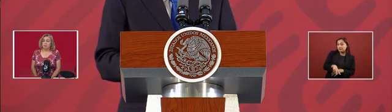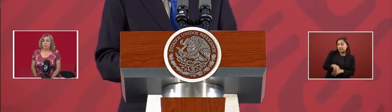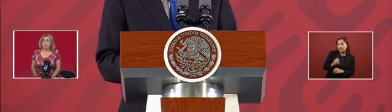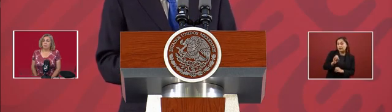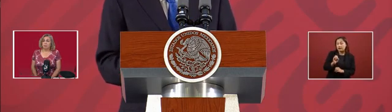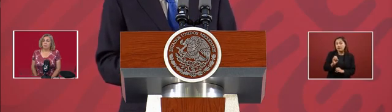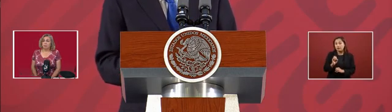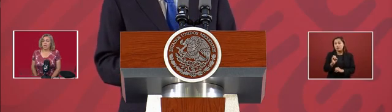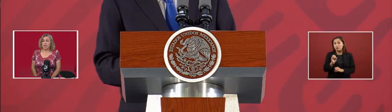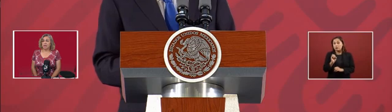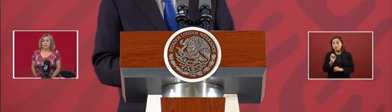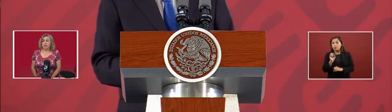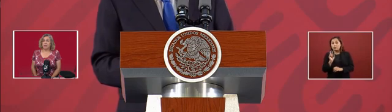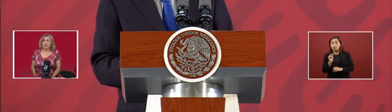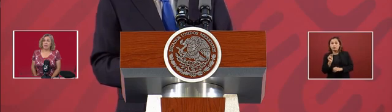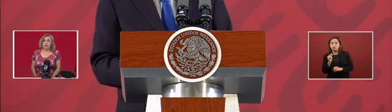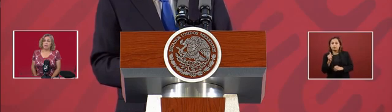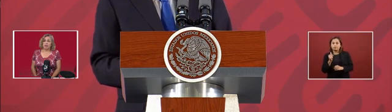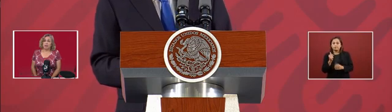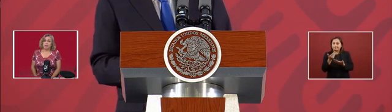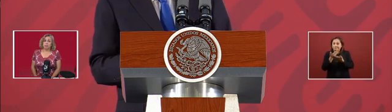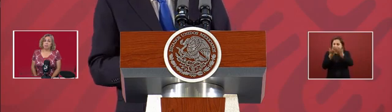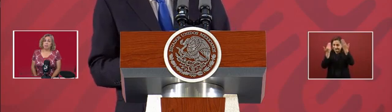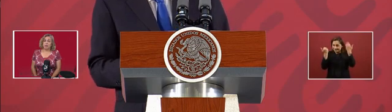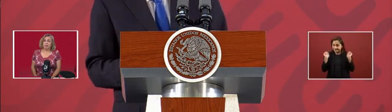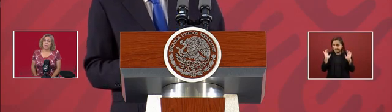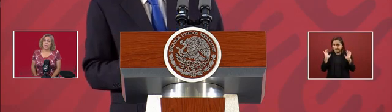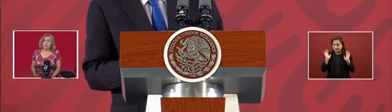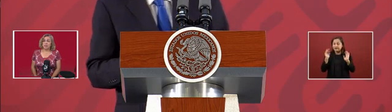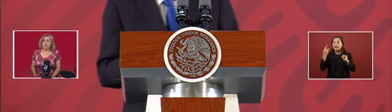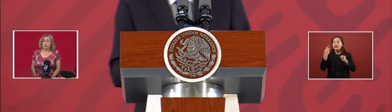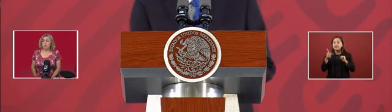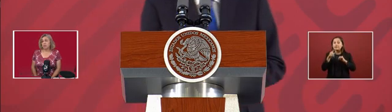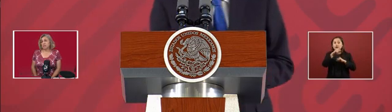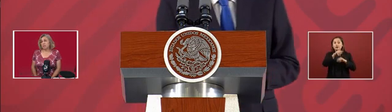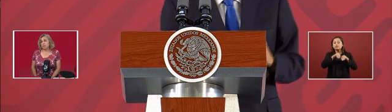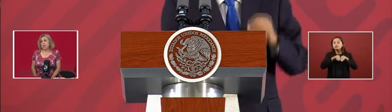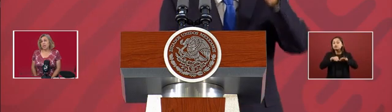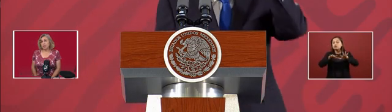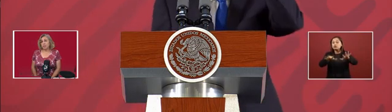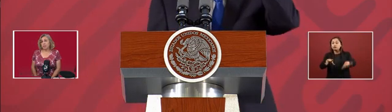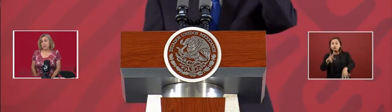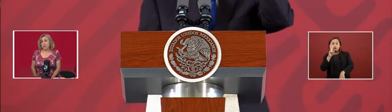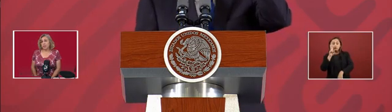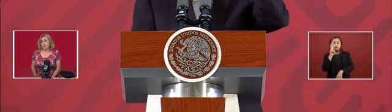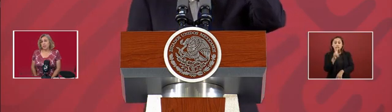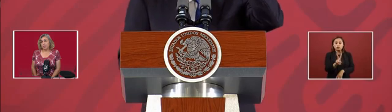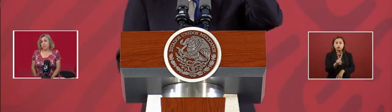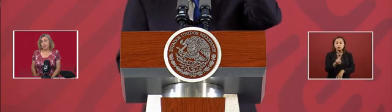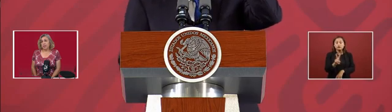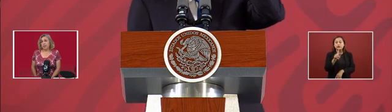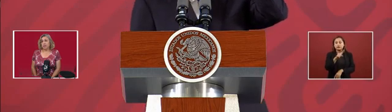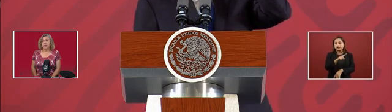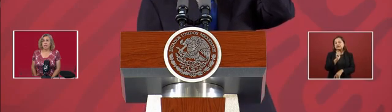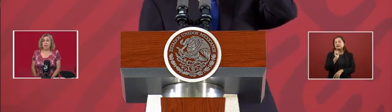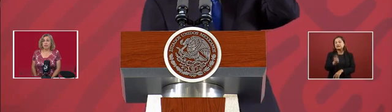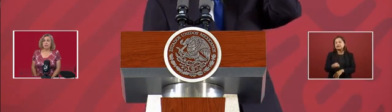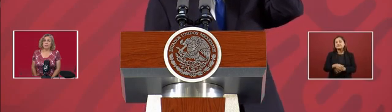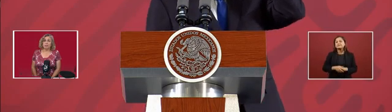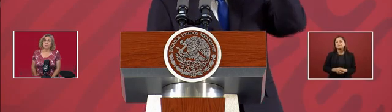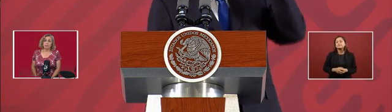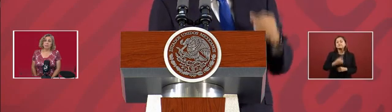to get retro? hubo aquí Yes, en la here ciudad in the city there was un cambio a change en